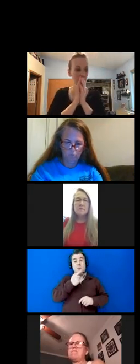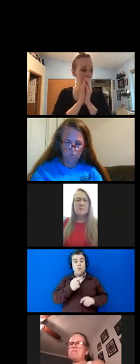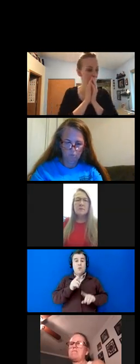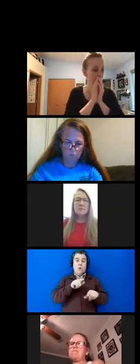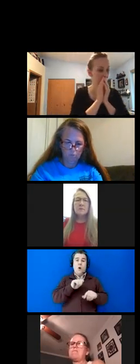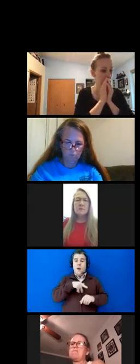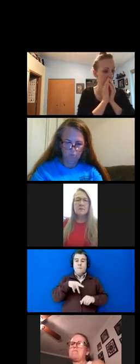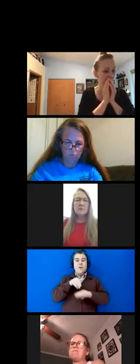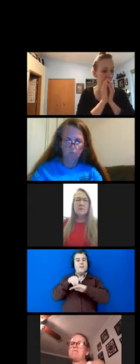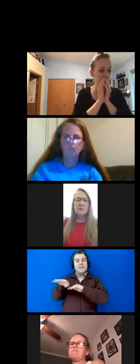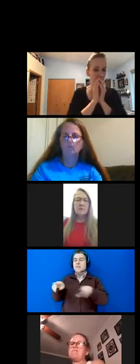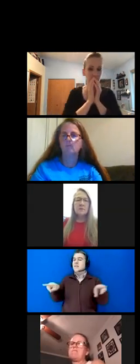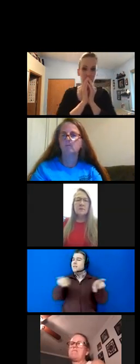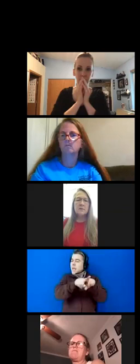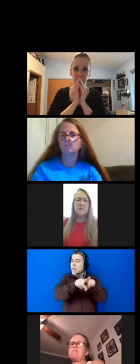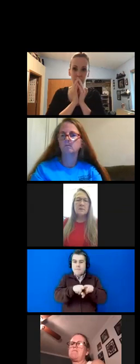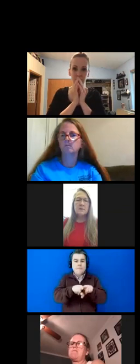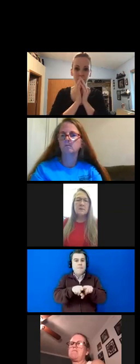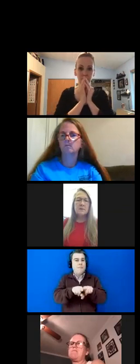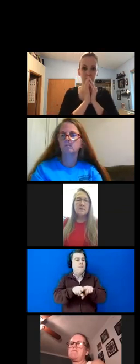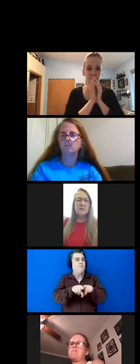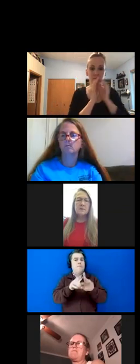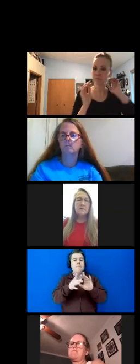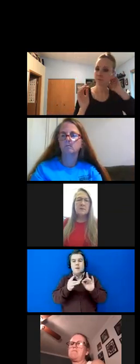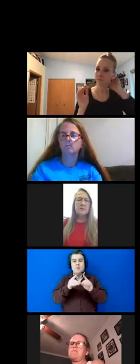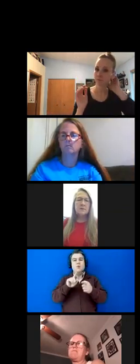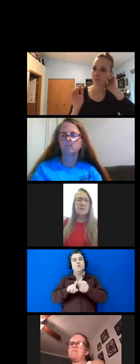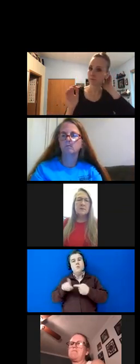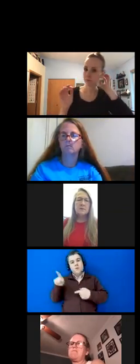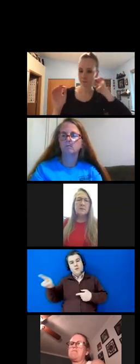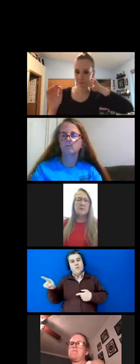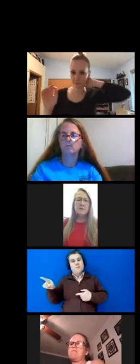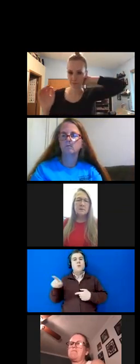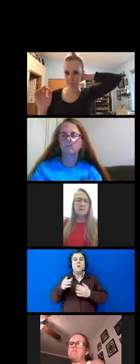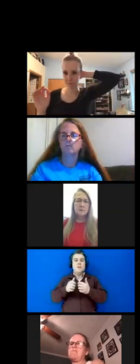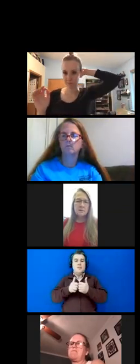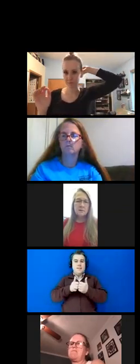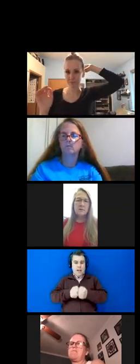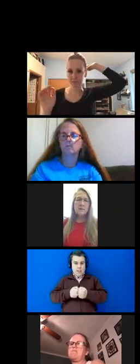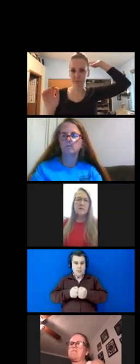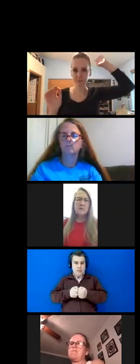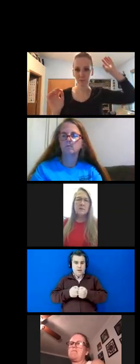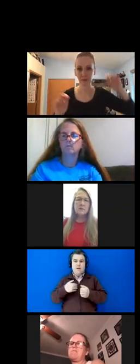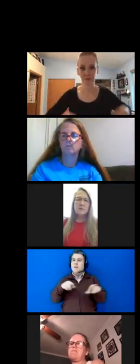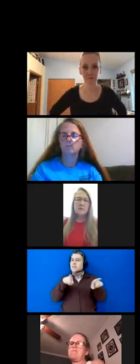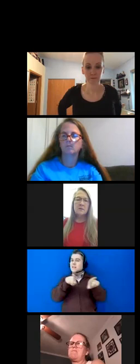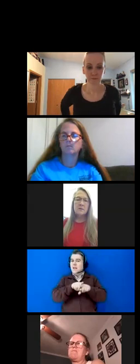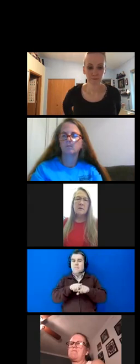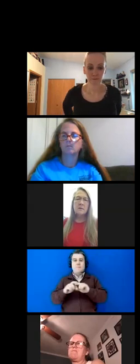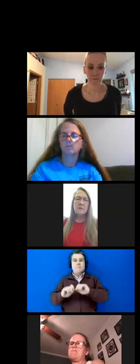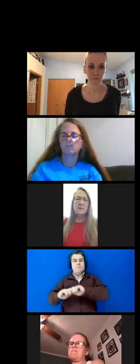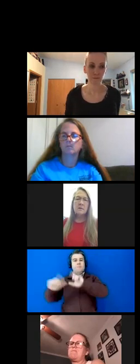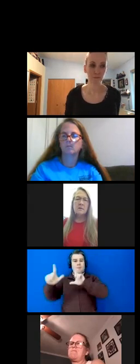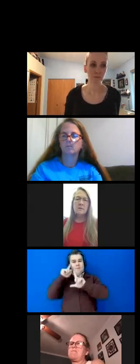send this exact same message to the prospect via text that has that exact same landing page with all